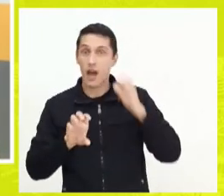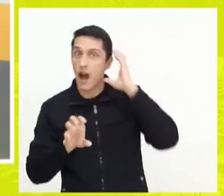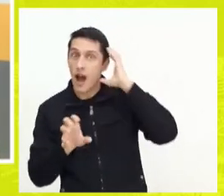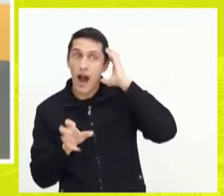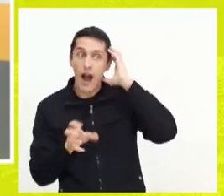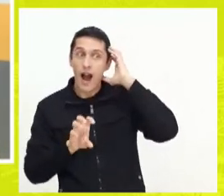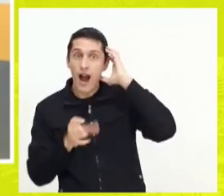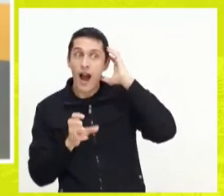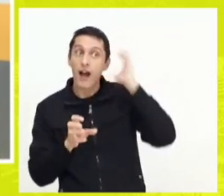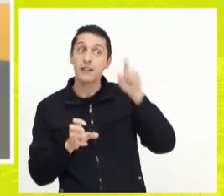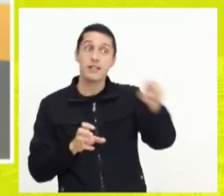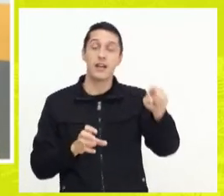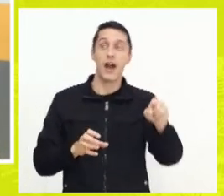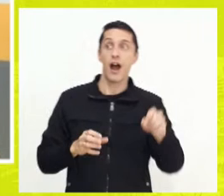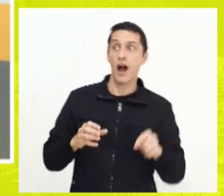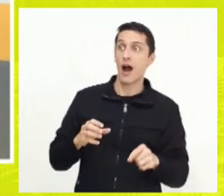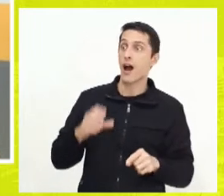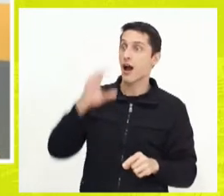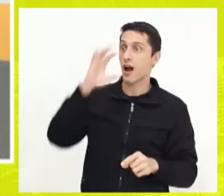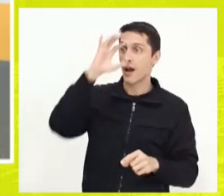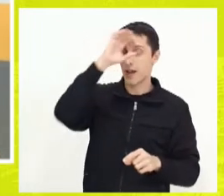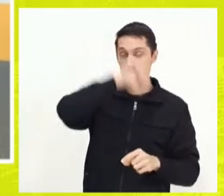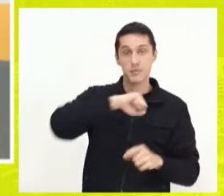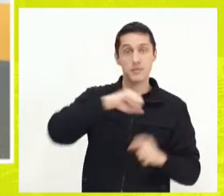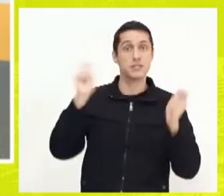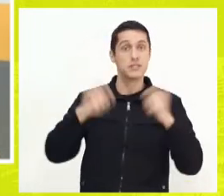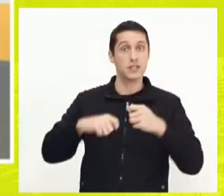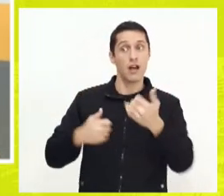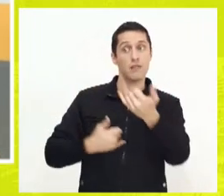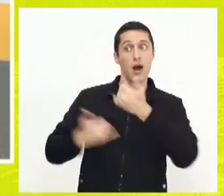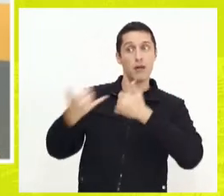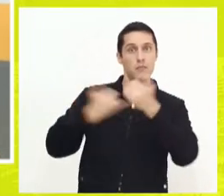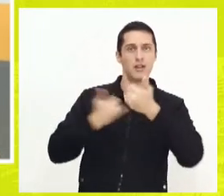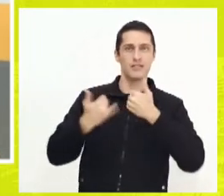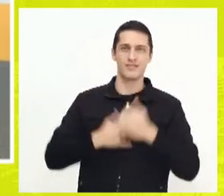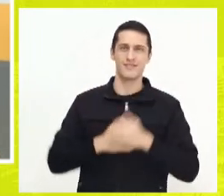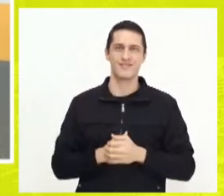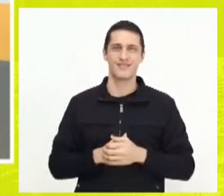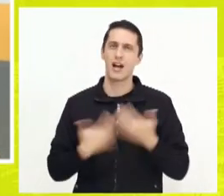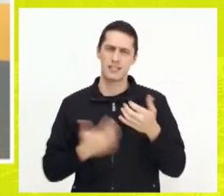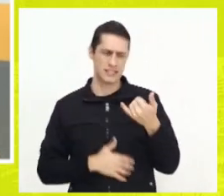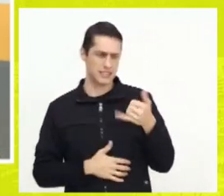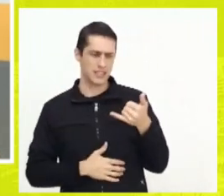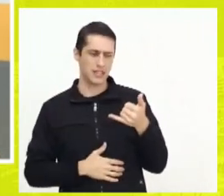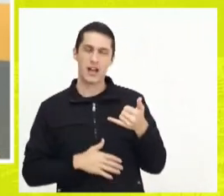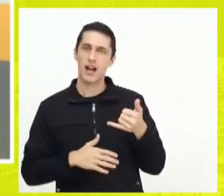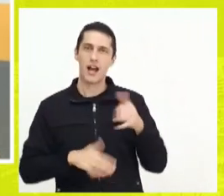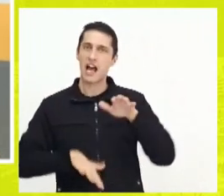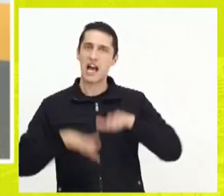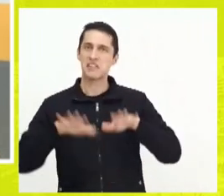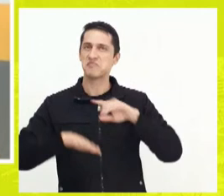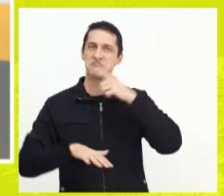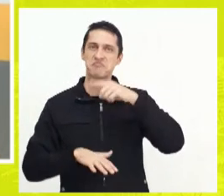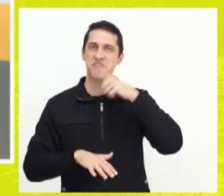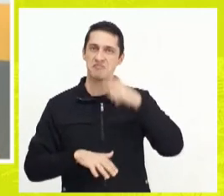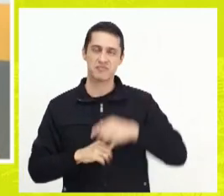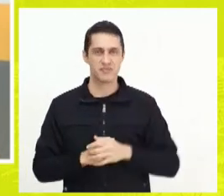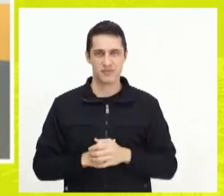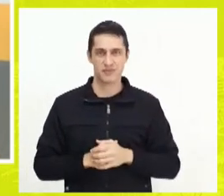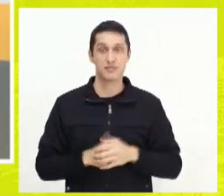person that through a cell phone can broadcast information in a community radio this is really